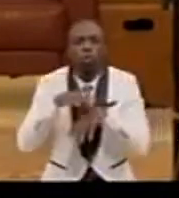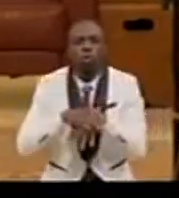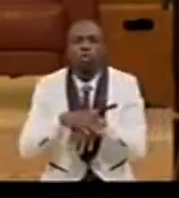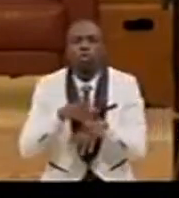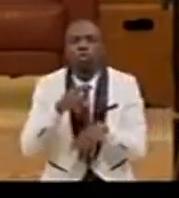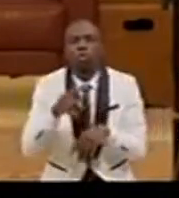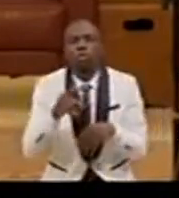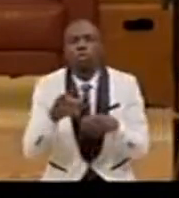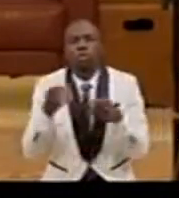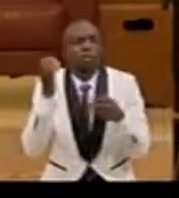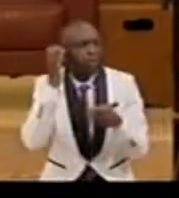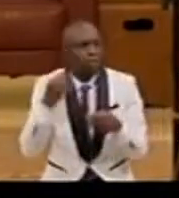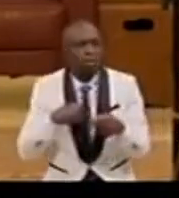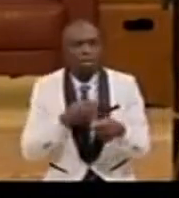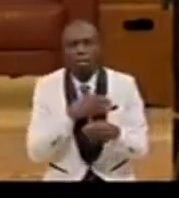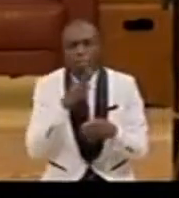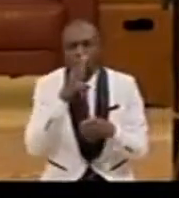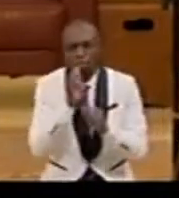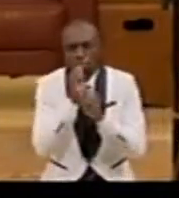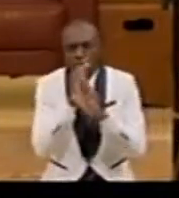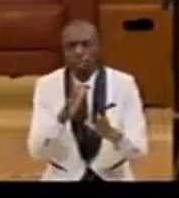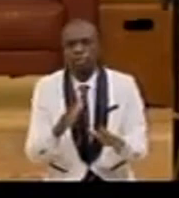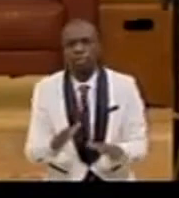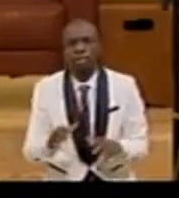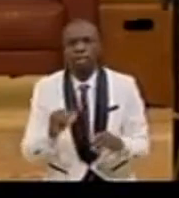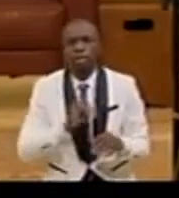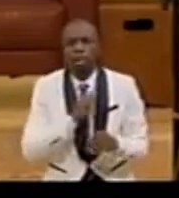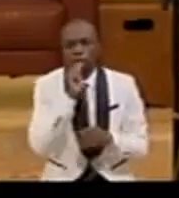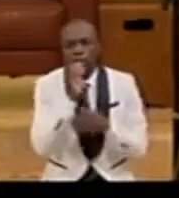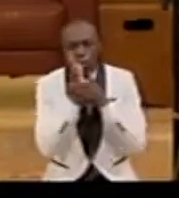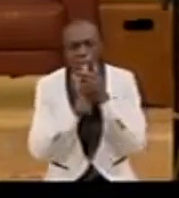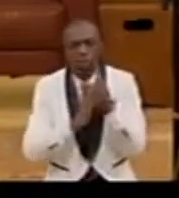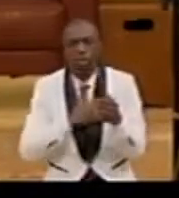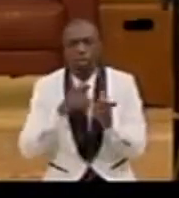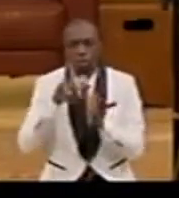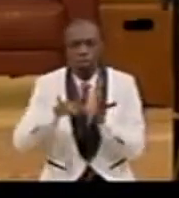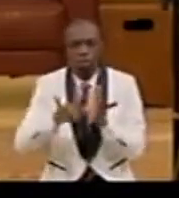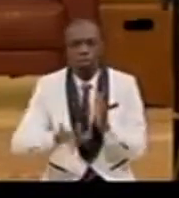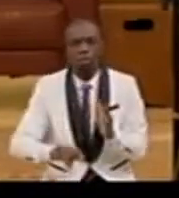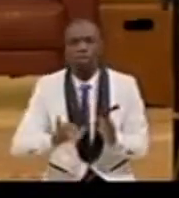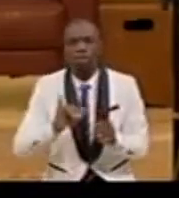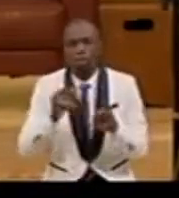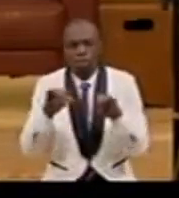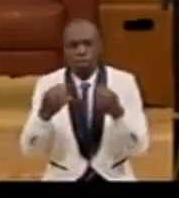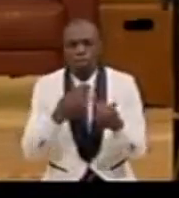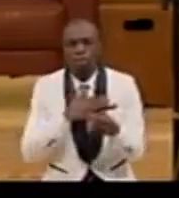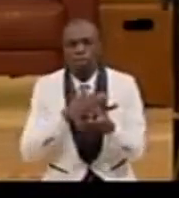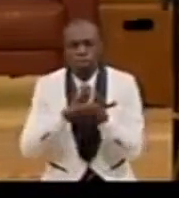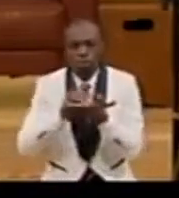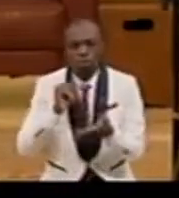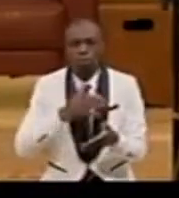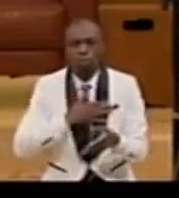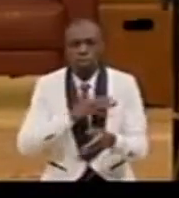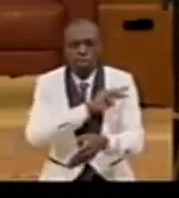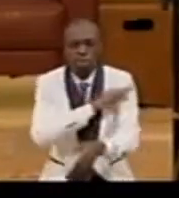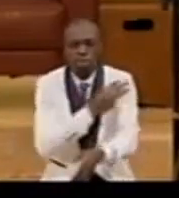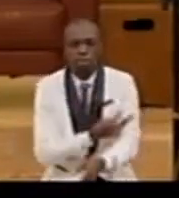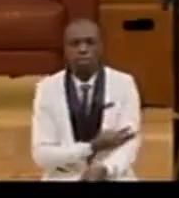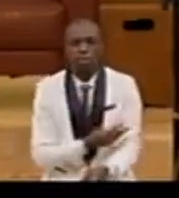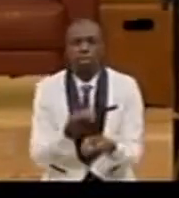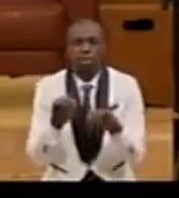blessed. I am meek and lowly. Come and trust my might.